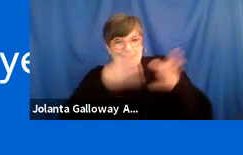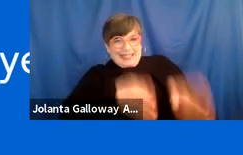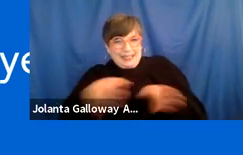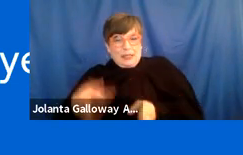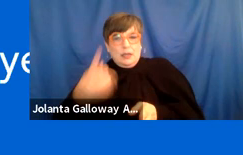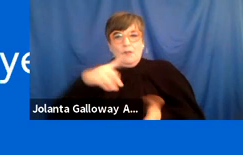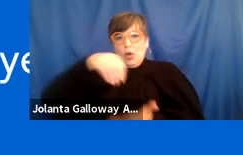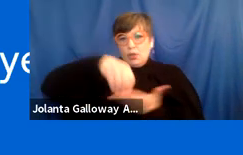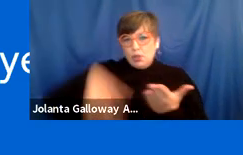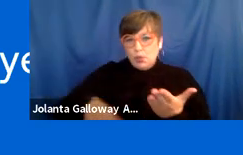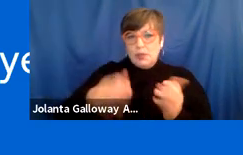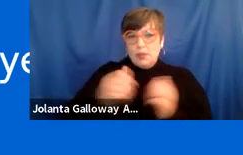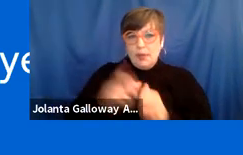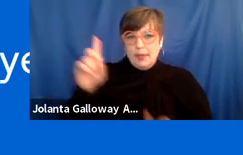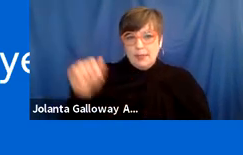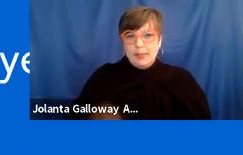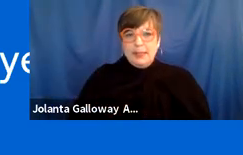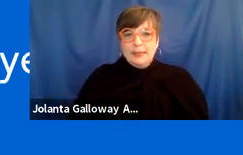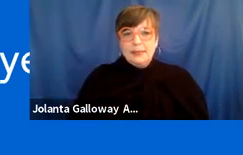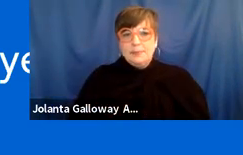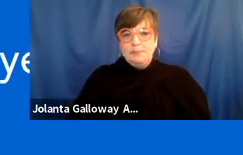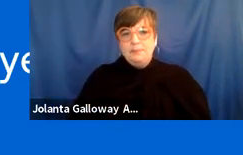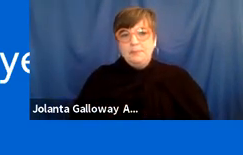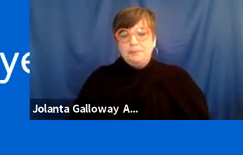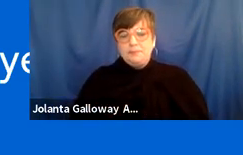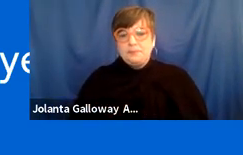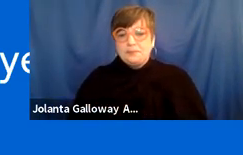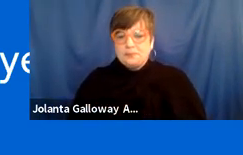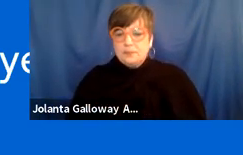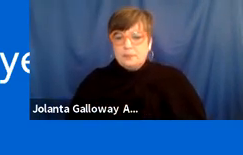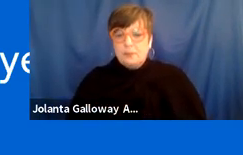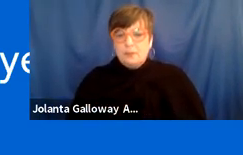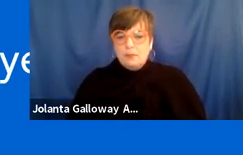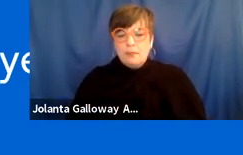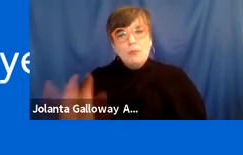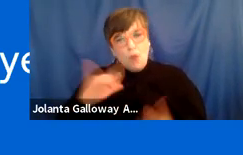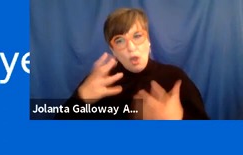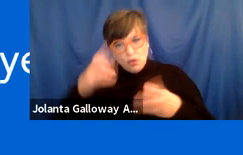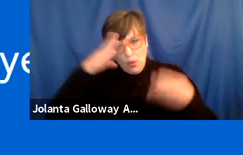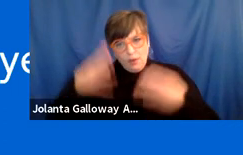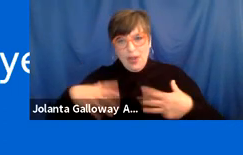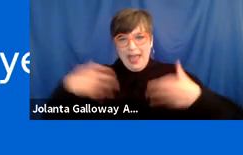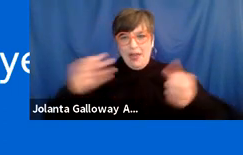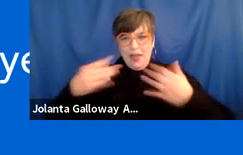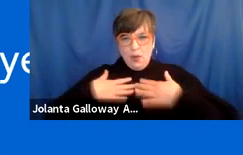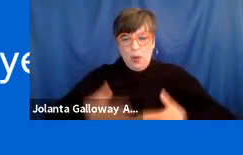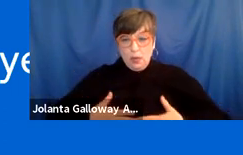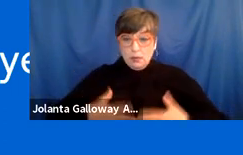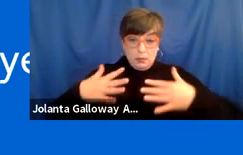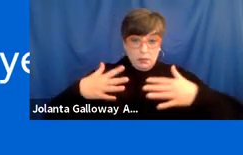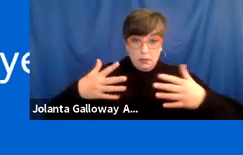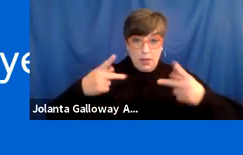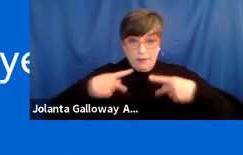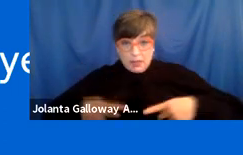disabilities. We also want to focus on health and wellness supports. Overall, physical, mental, and